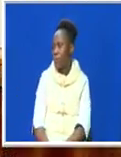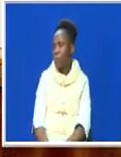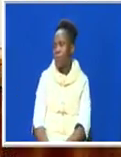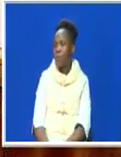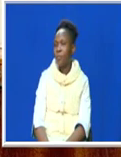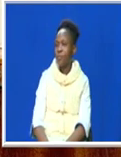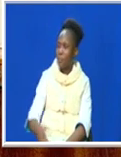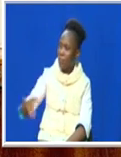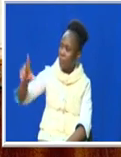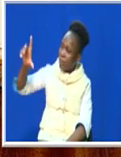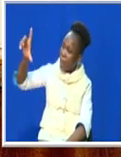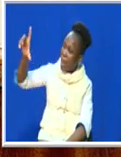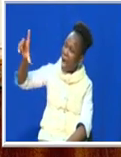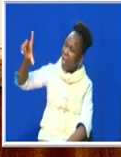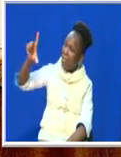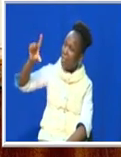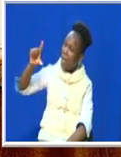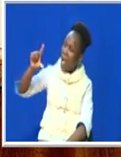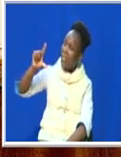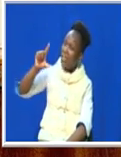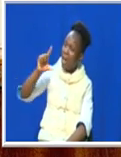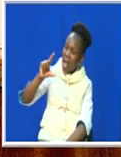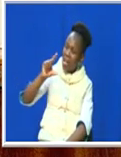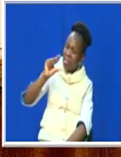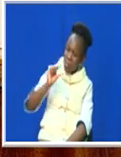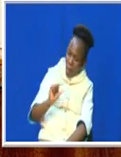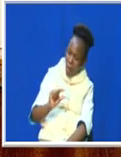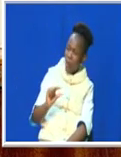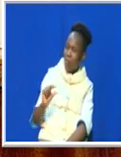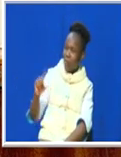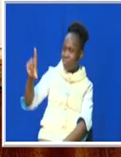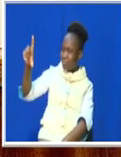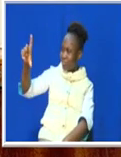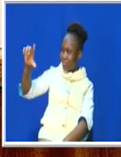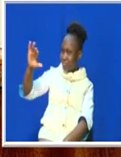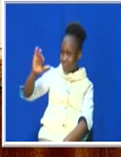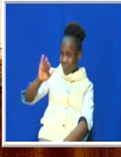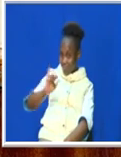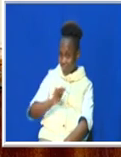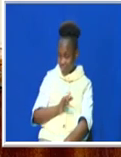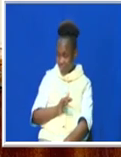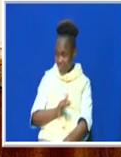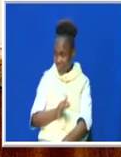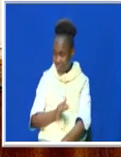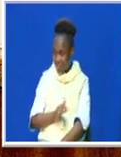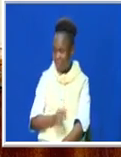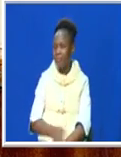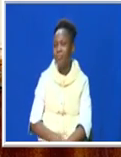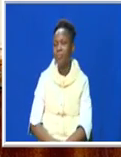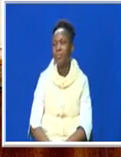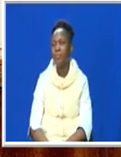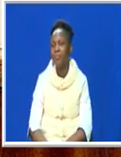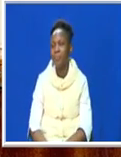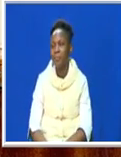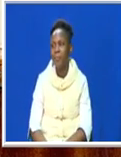smallest cup. So I have ordered my cups from the largest to